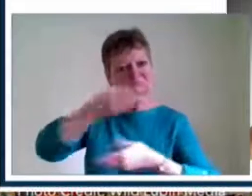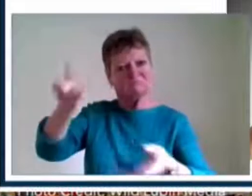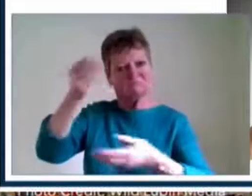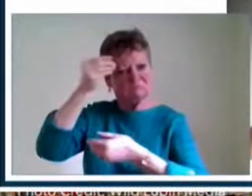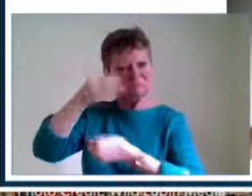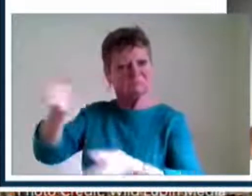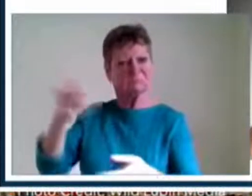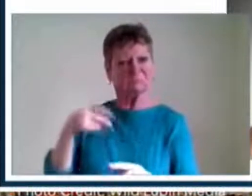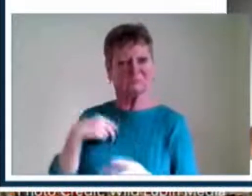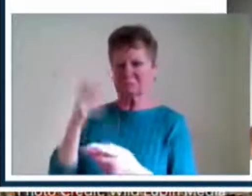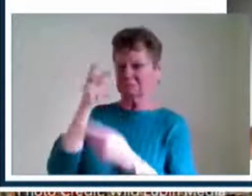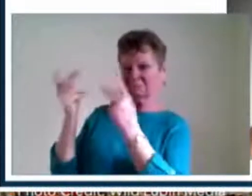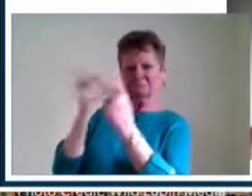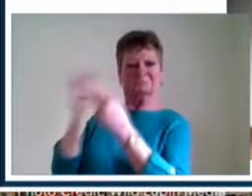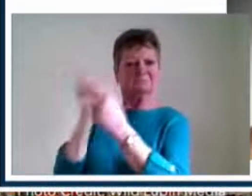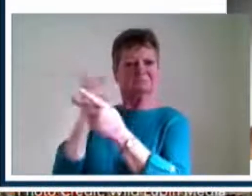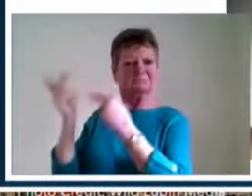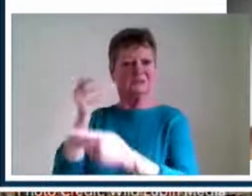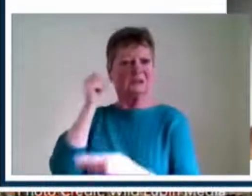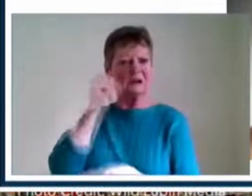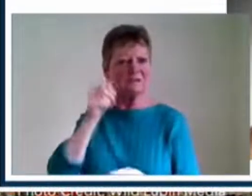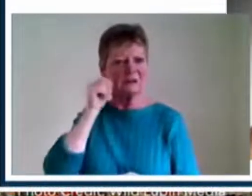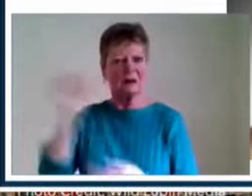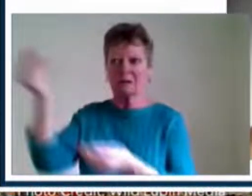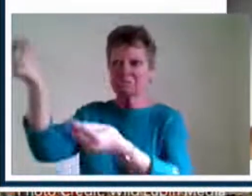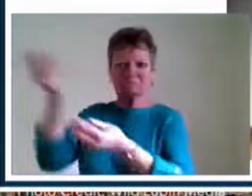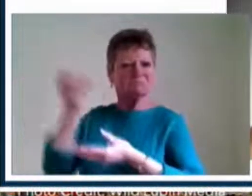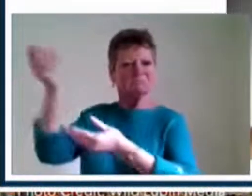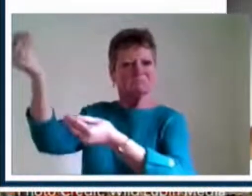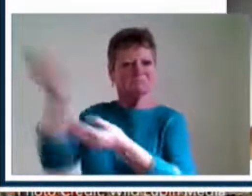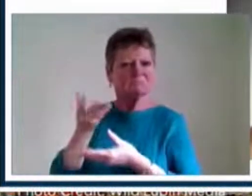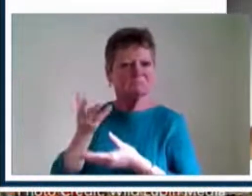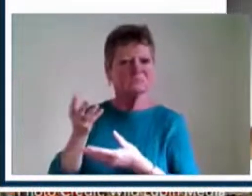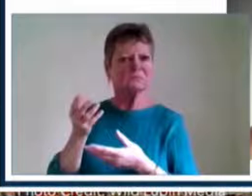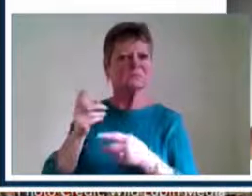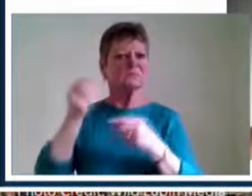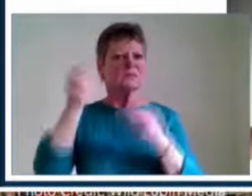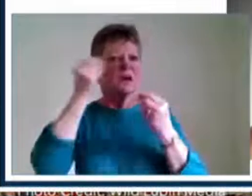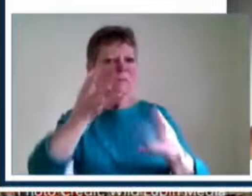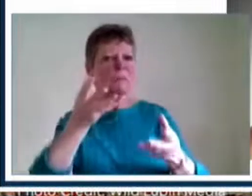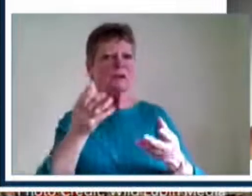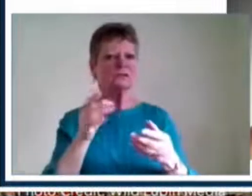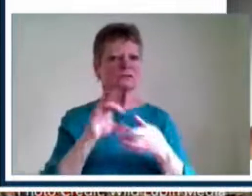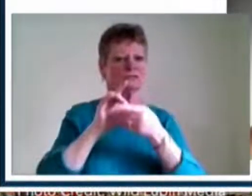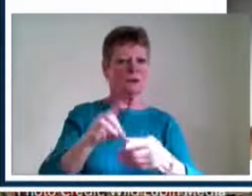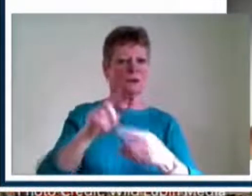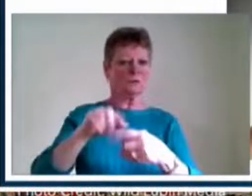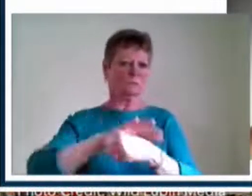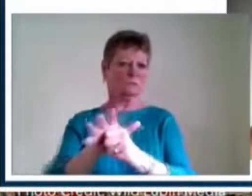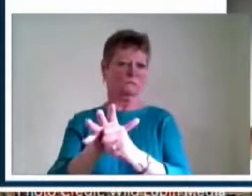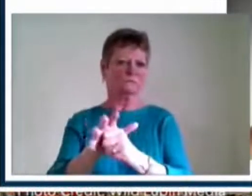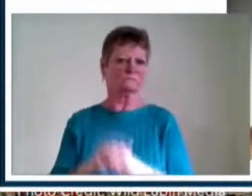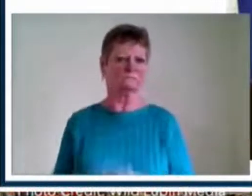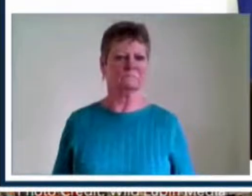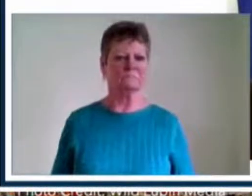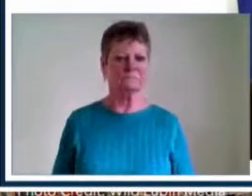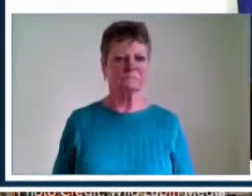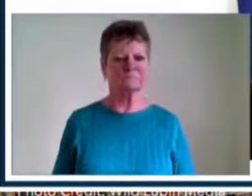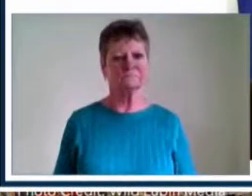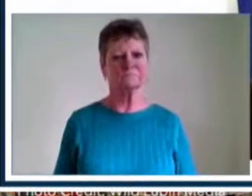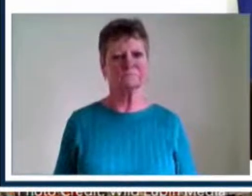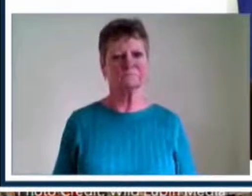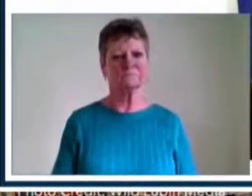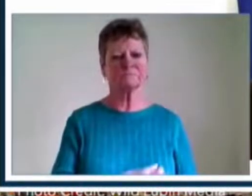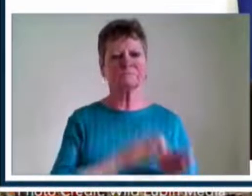day that other people in the healthcare system provide responses on details of the COVID response. Moving on, we'll go to